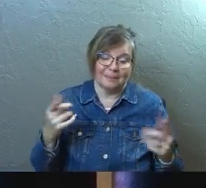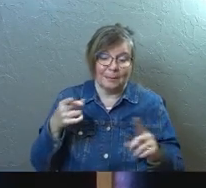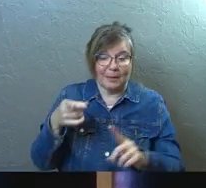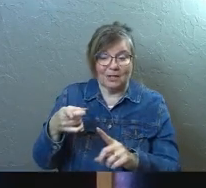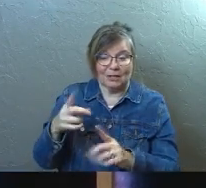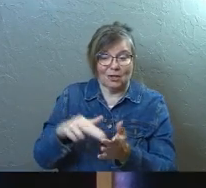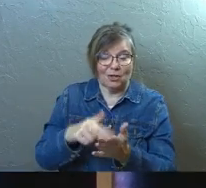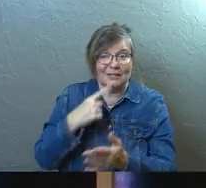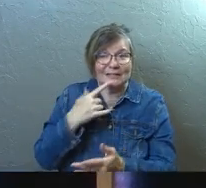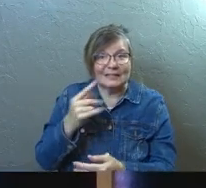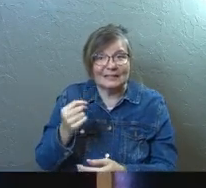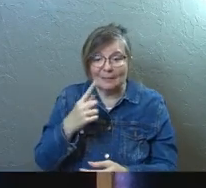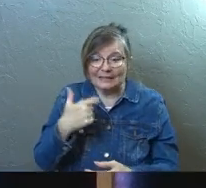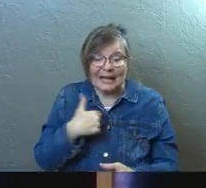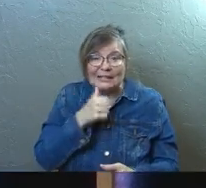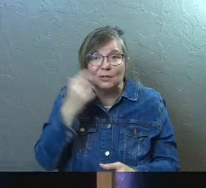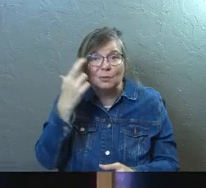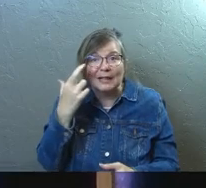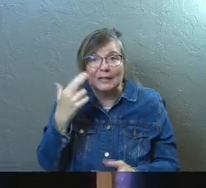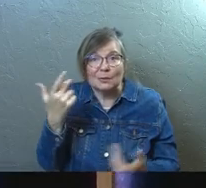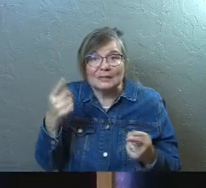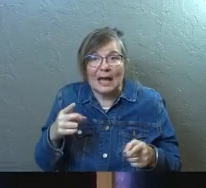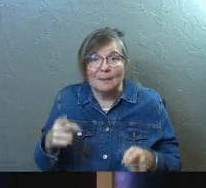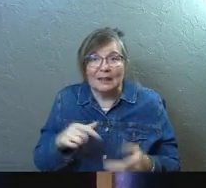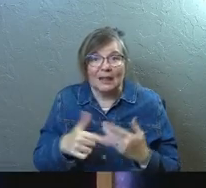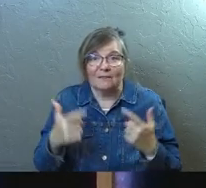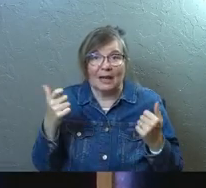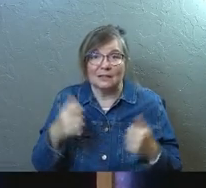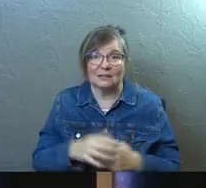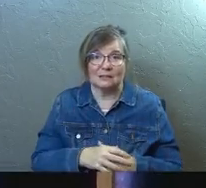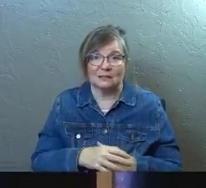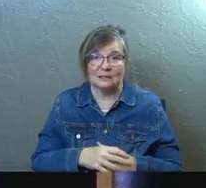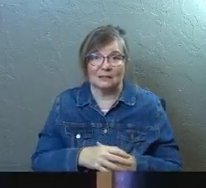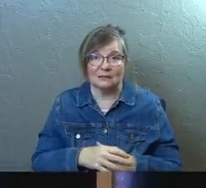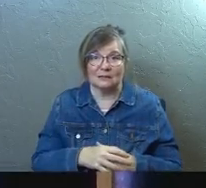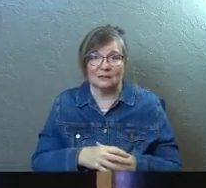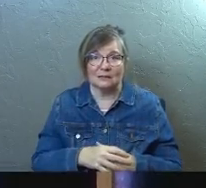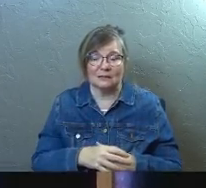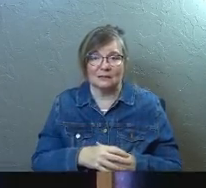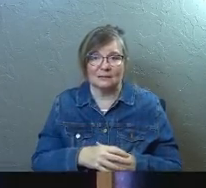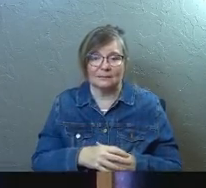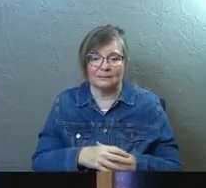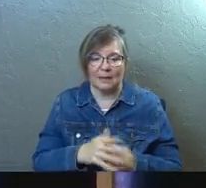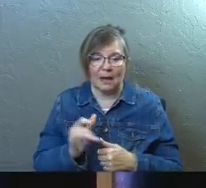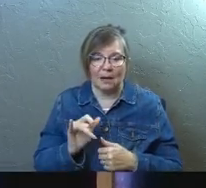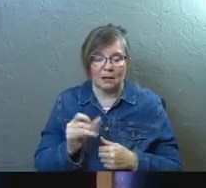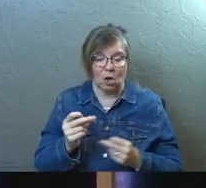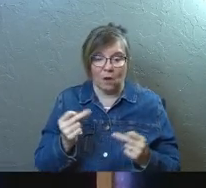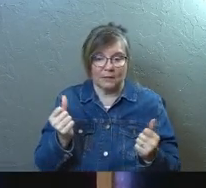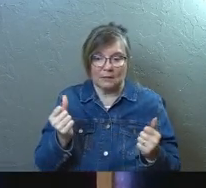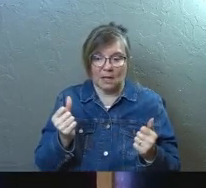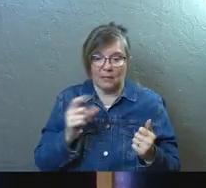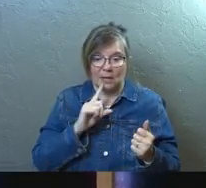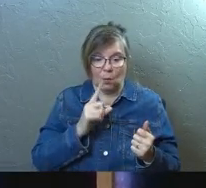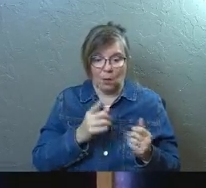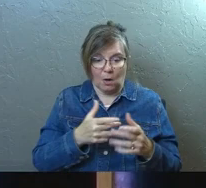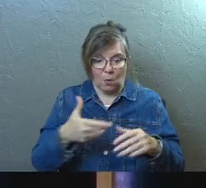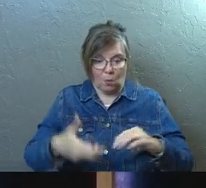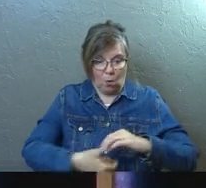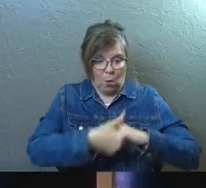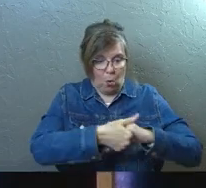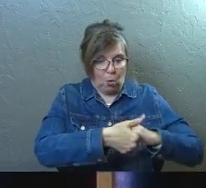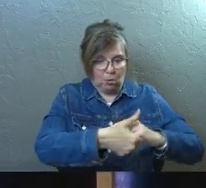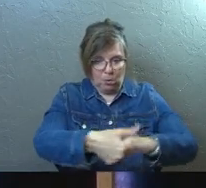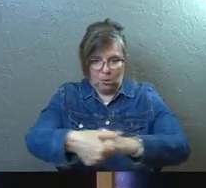But she says it, because I just didn't realize it was happening that fast. And it's like, and all of a sudden, there we are, we're holding